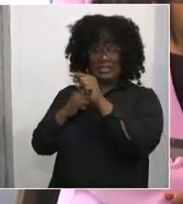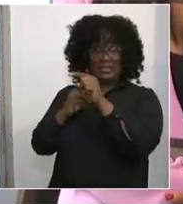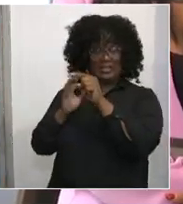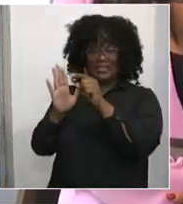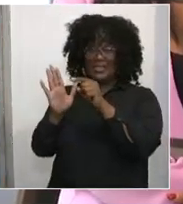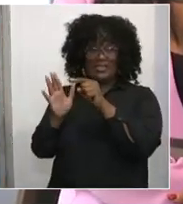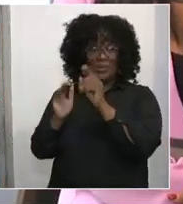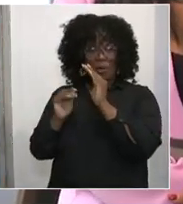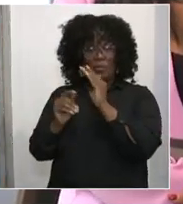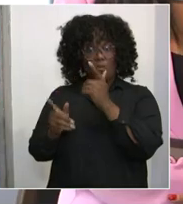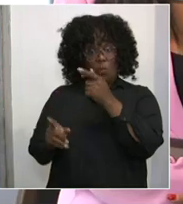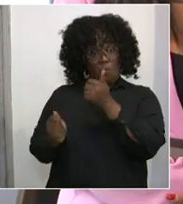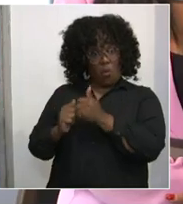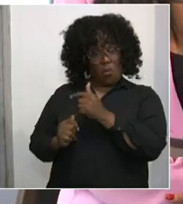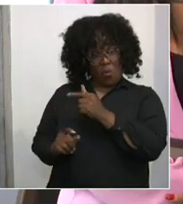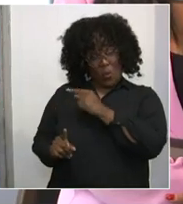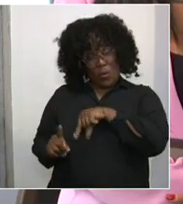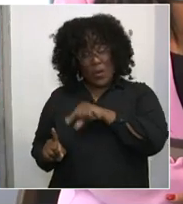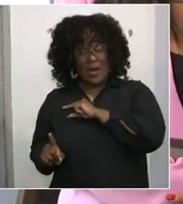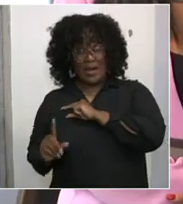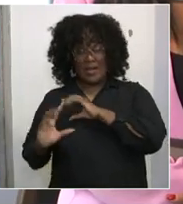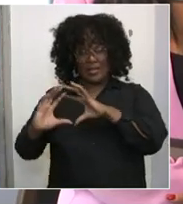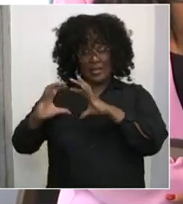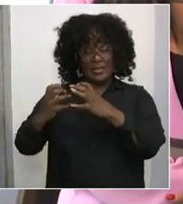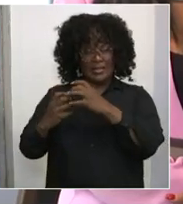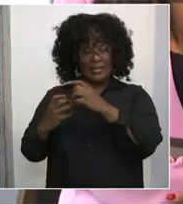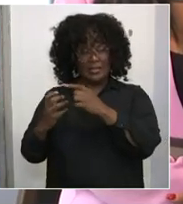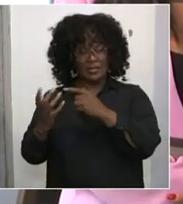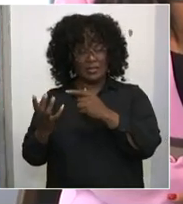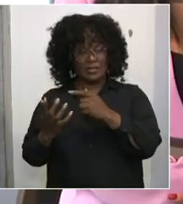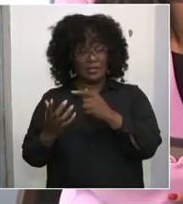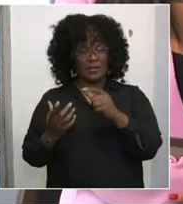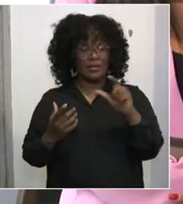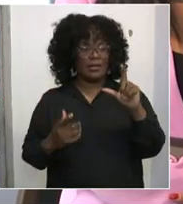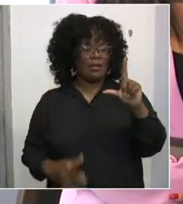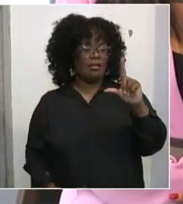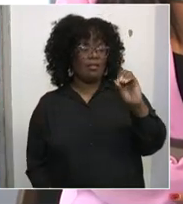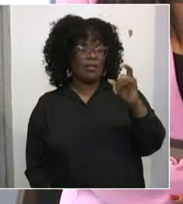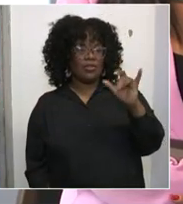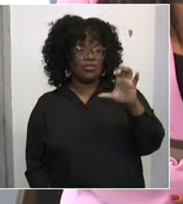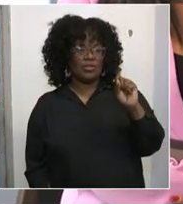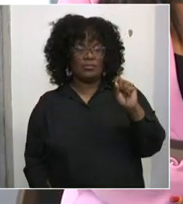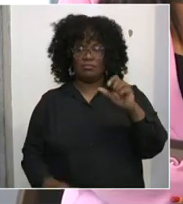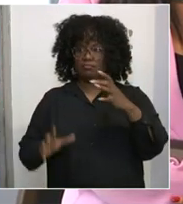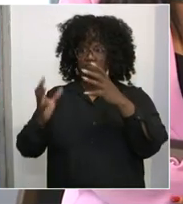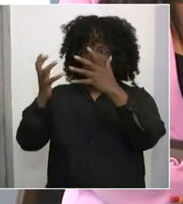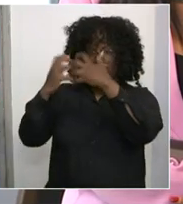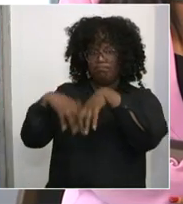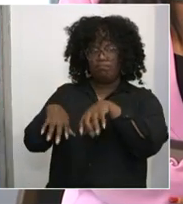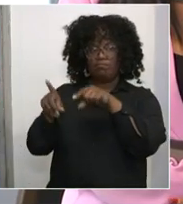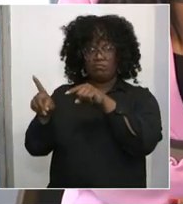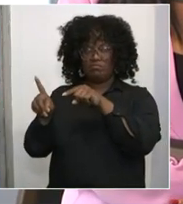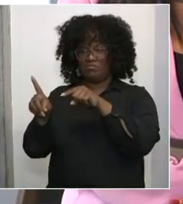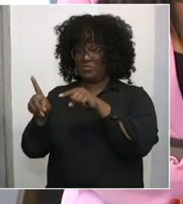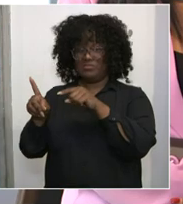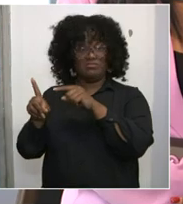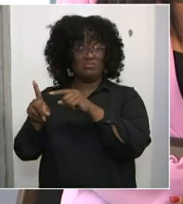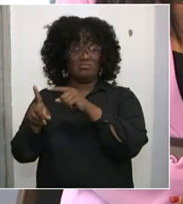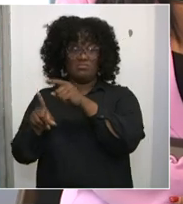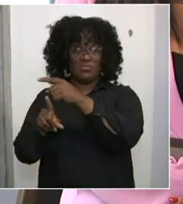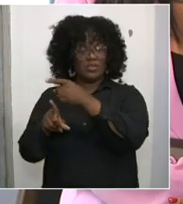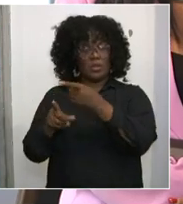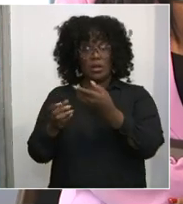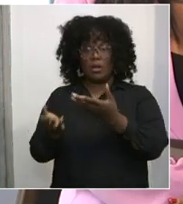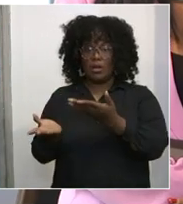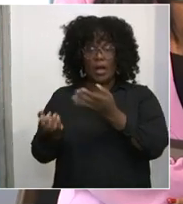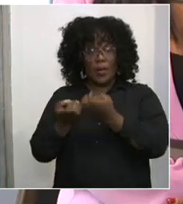qualified logistics moving agencies in the world. They have moved equipment in more,